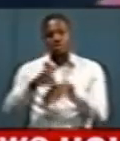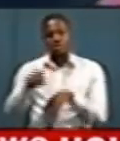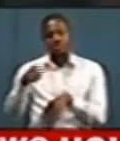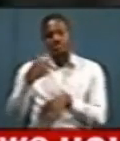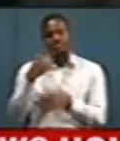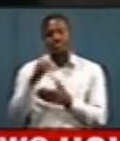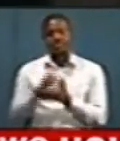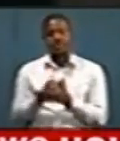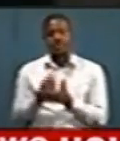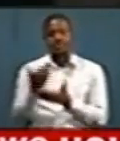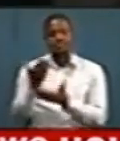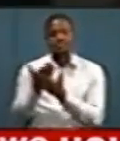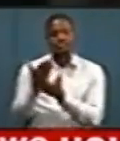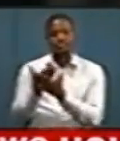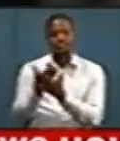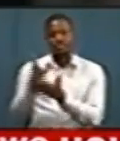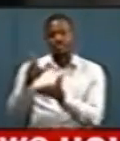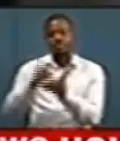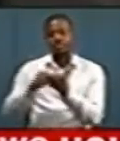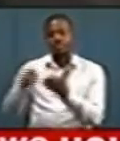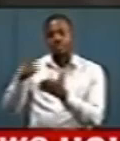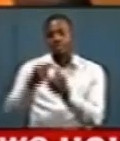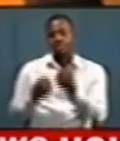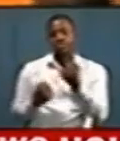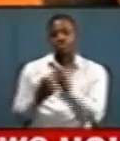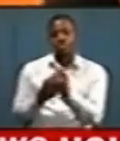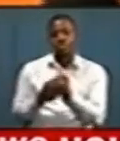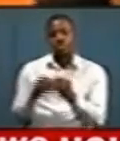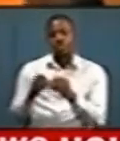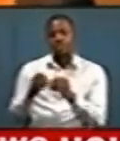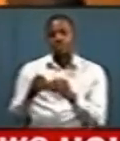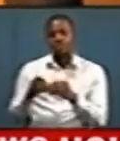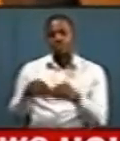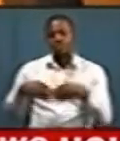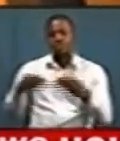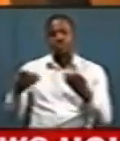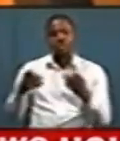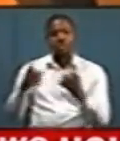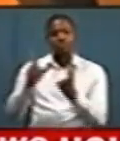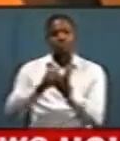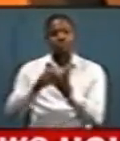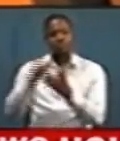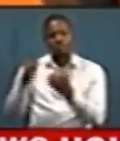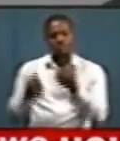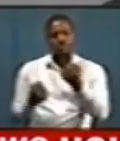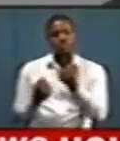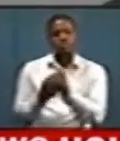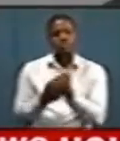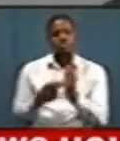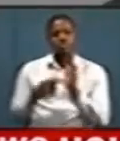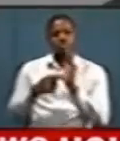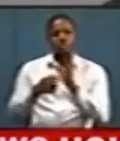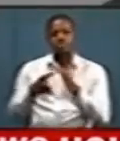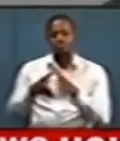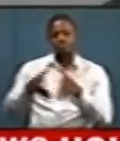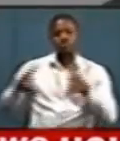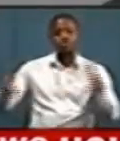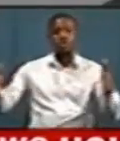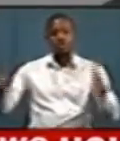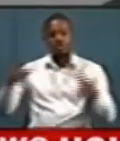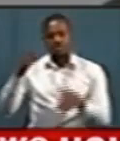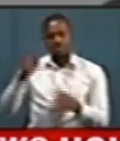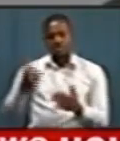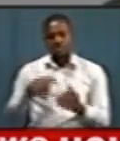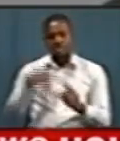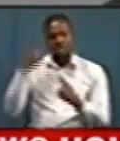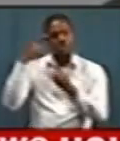Edna, appealed to the media to assist in promoting the event. The media will assist in enhancing the scope of our